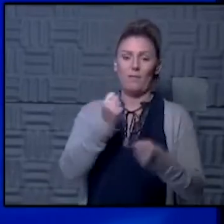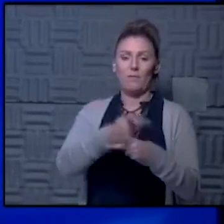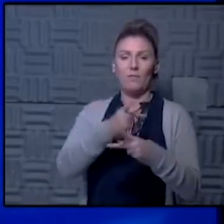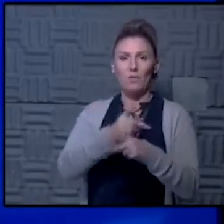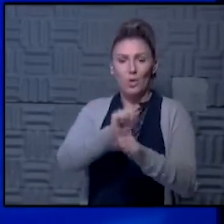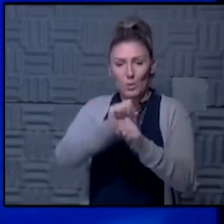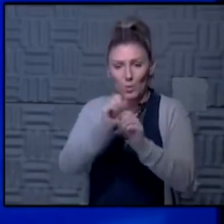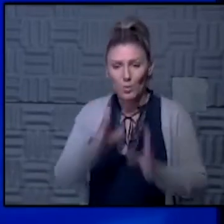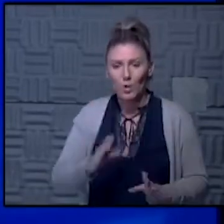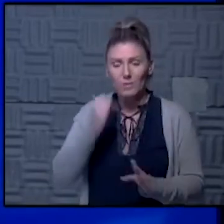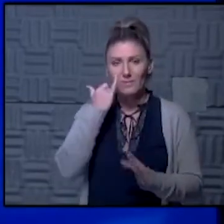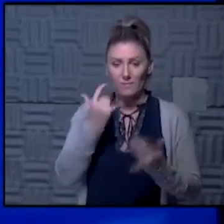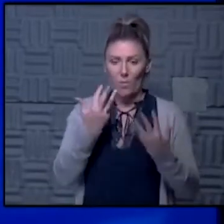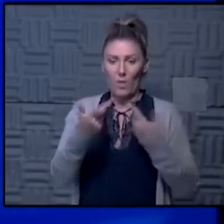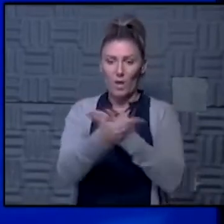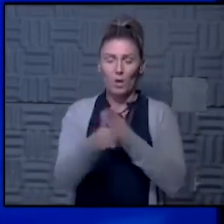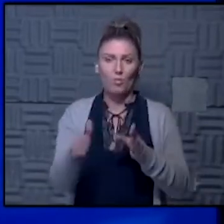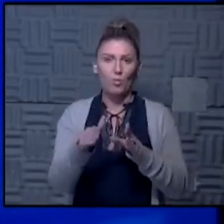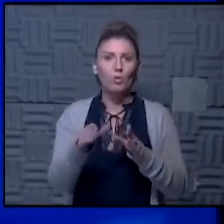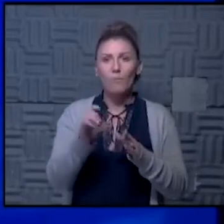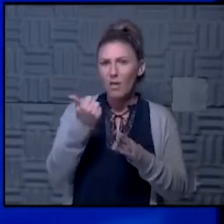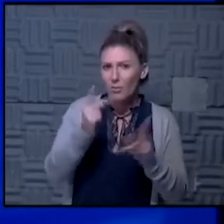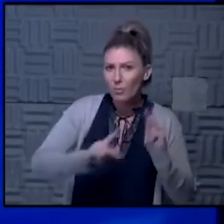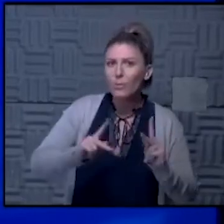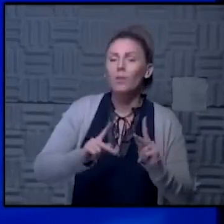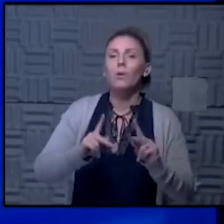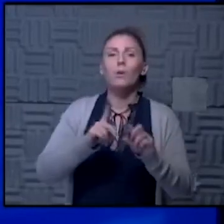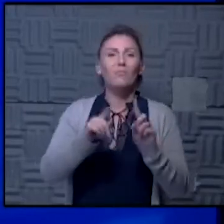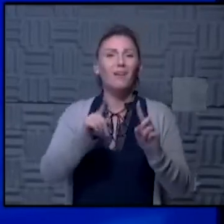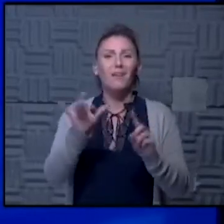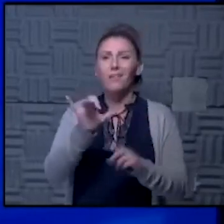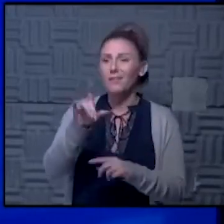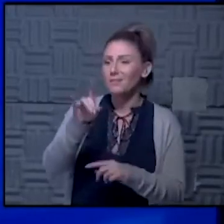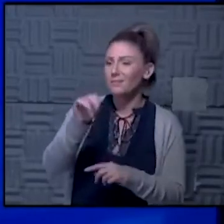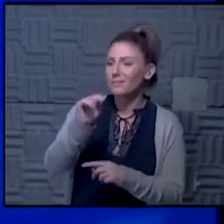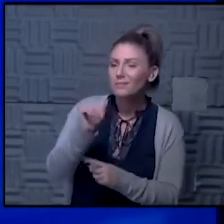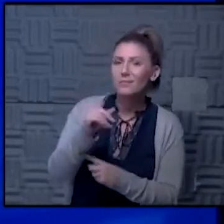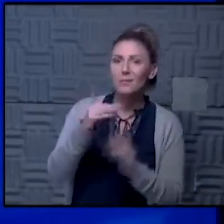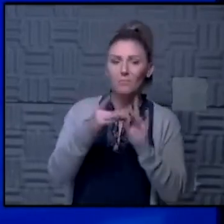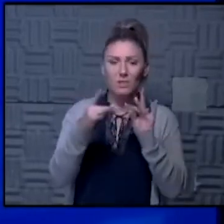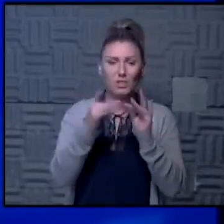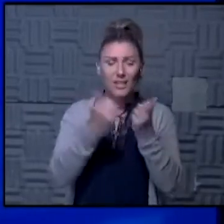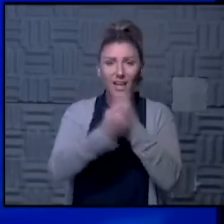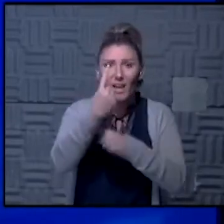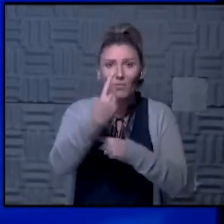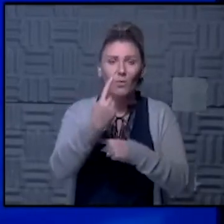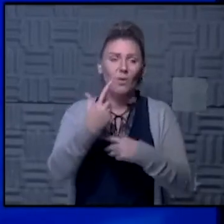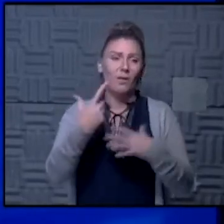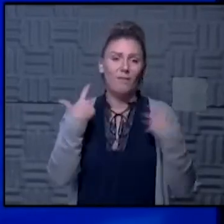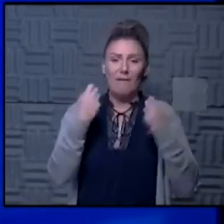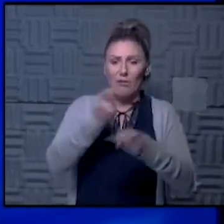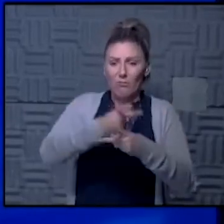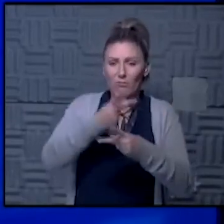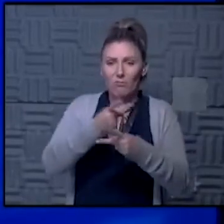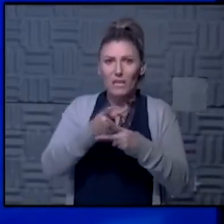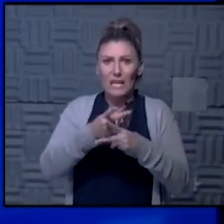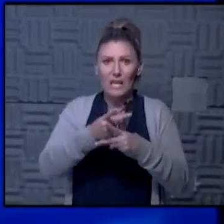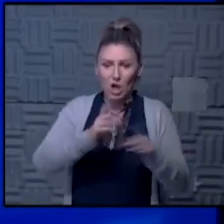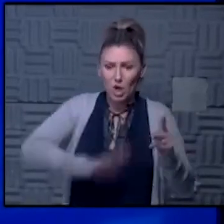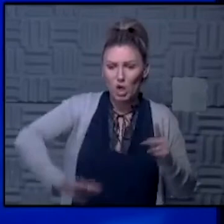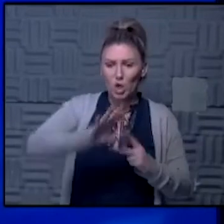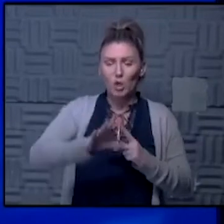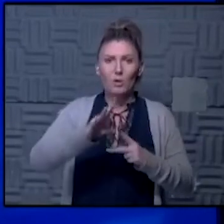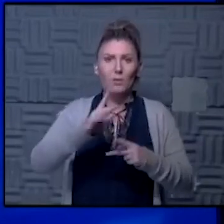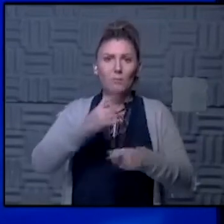you are, say, in a waiting room with others. But as Dana mentioned, everyone in the healthcare delivery space is trying very, very hard to institute